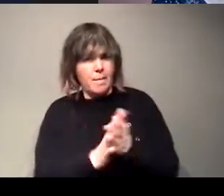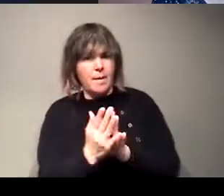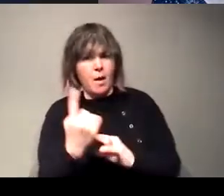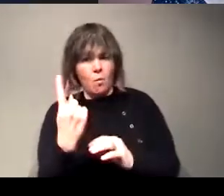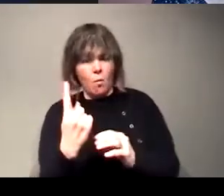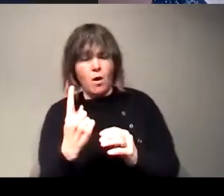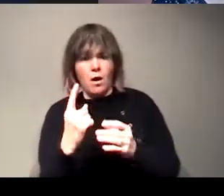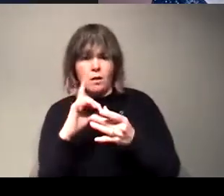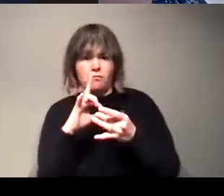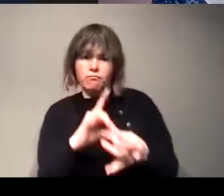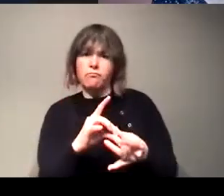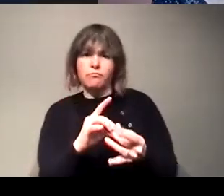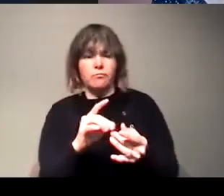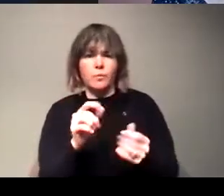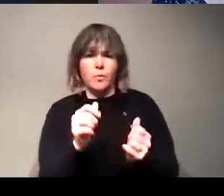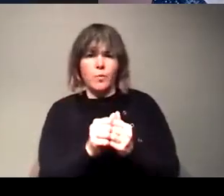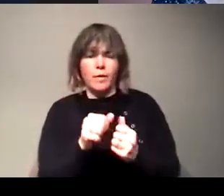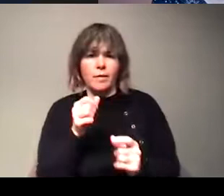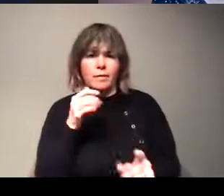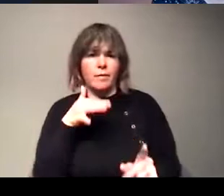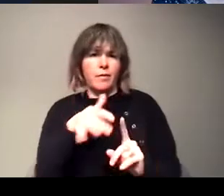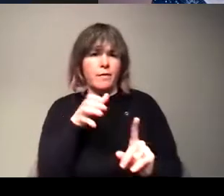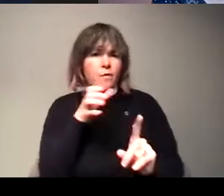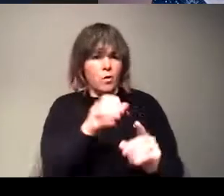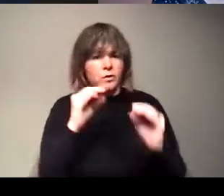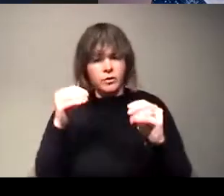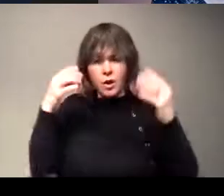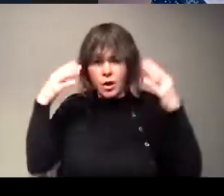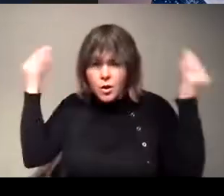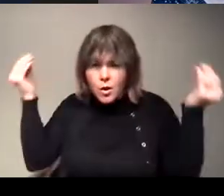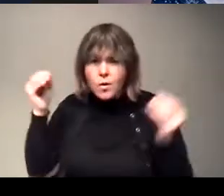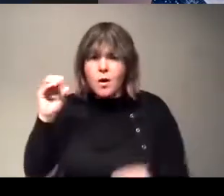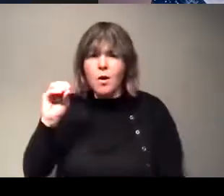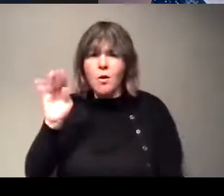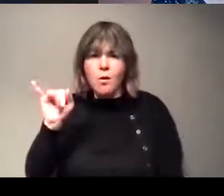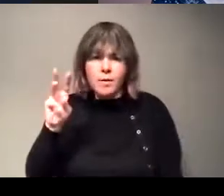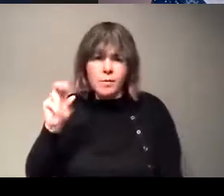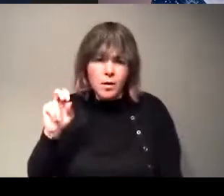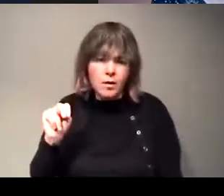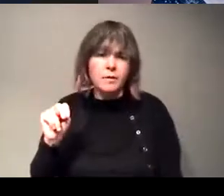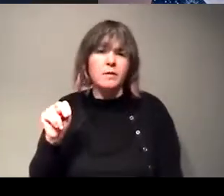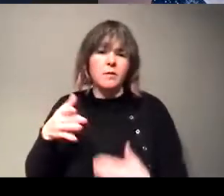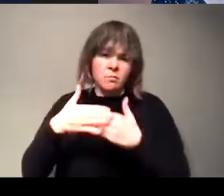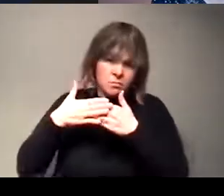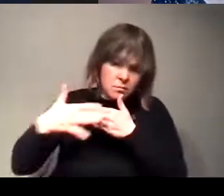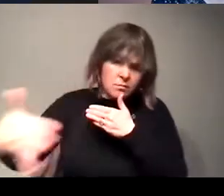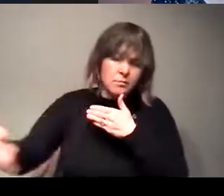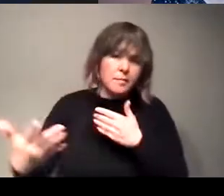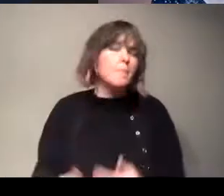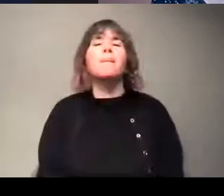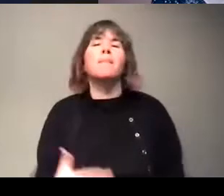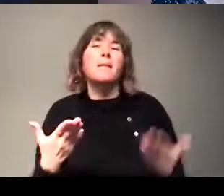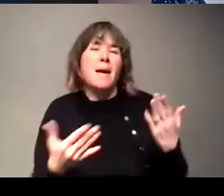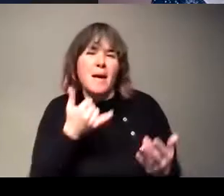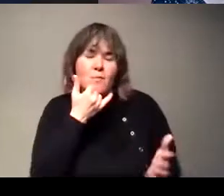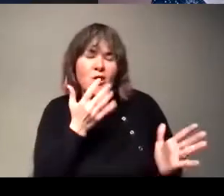Force, and then taught it to, like, Yoda and Obi-Wan, and from that point on. I might be wrong on